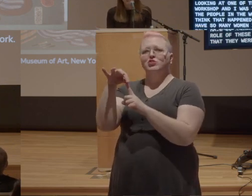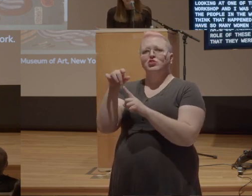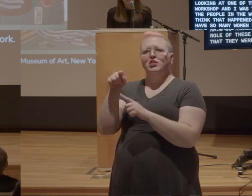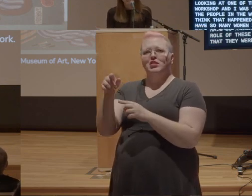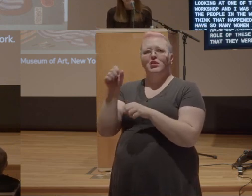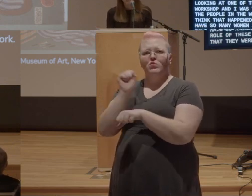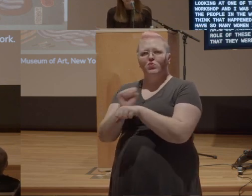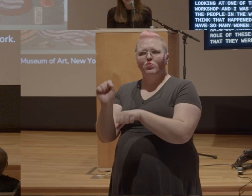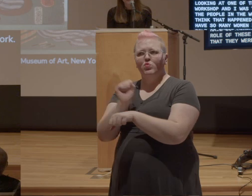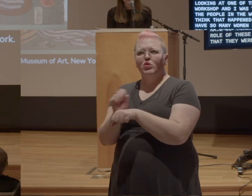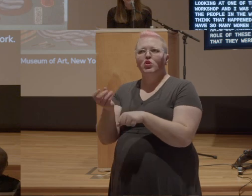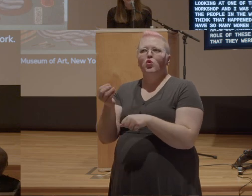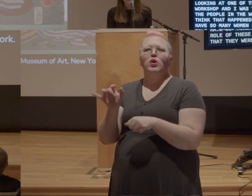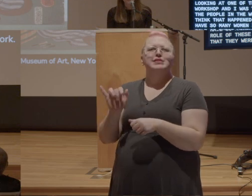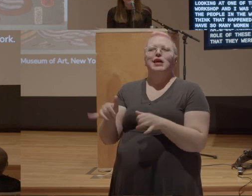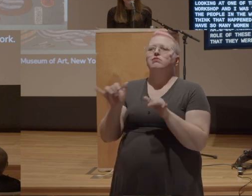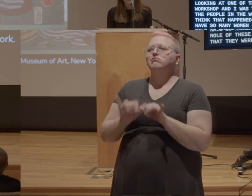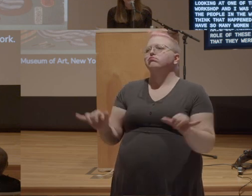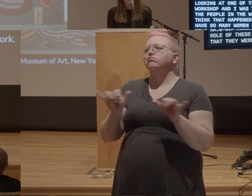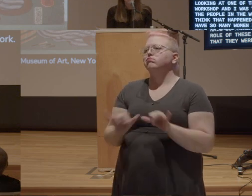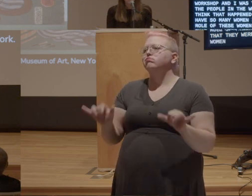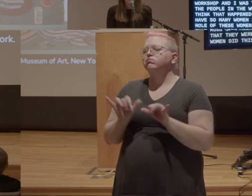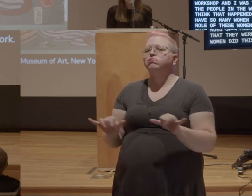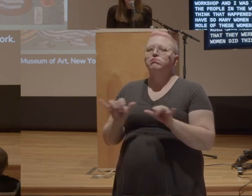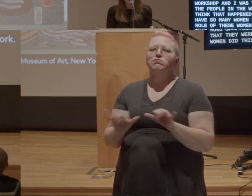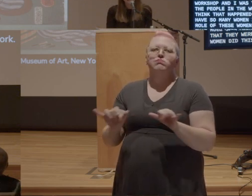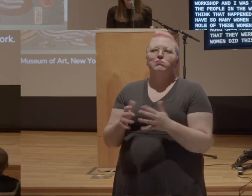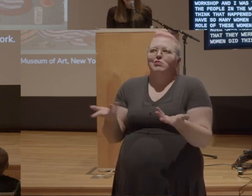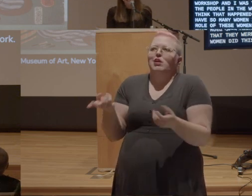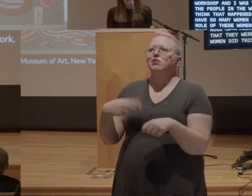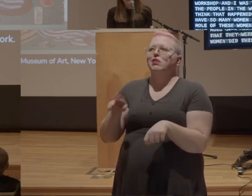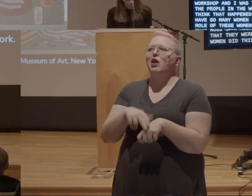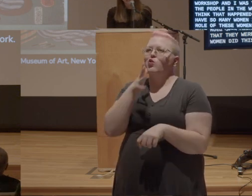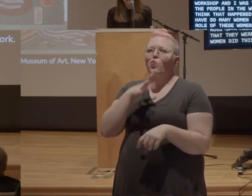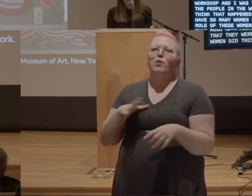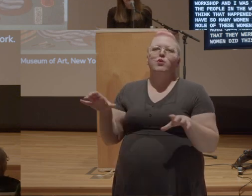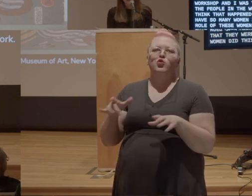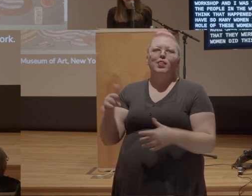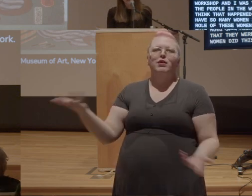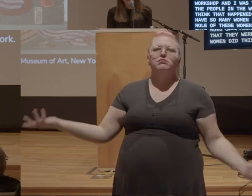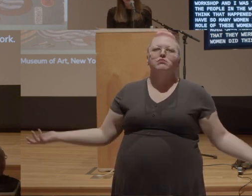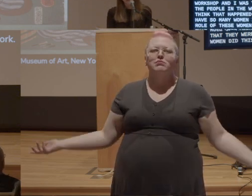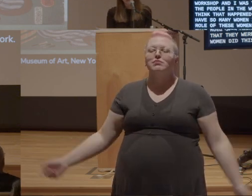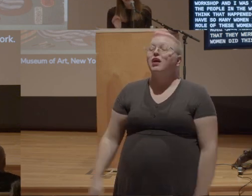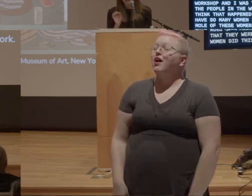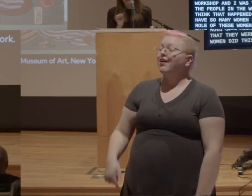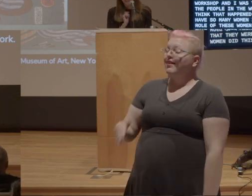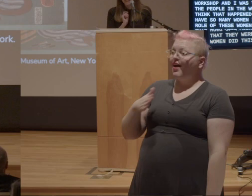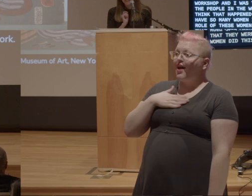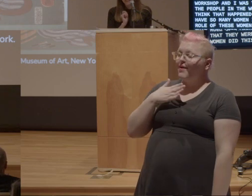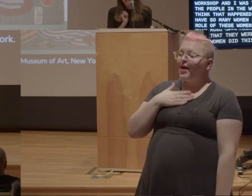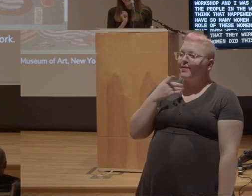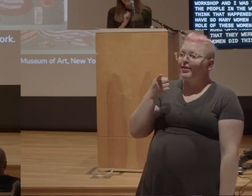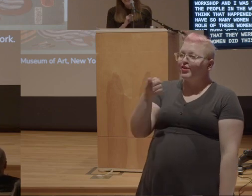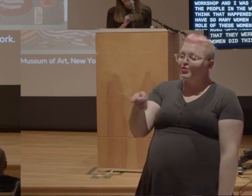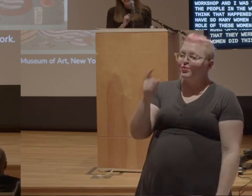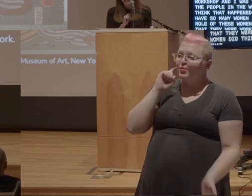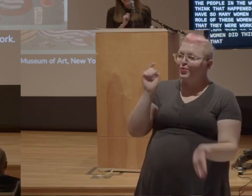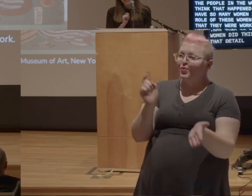that, sure, of course women did this? So I'm glad that you picked up on that